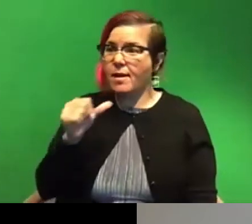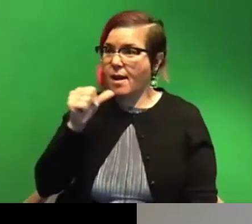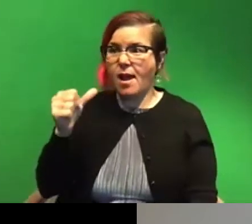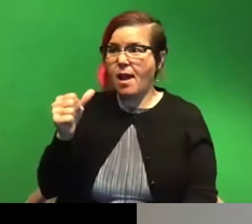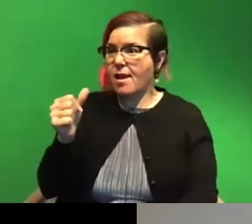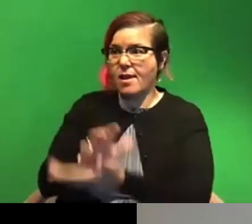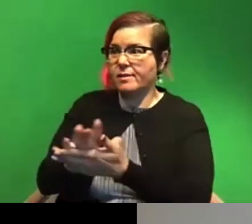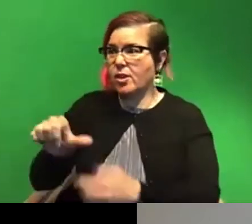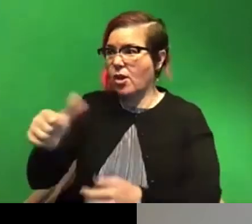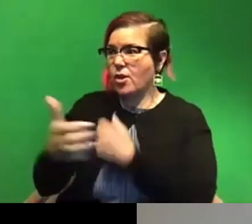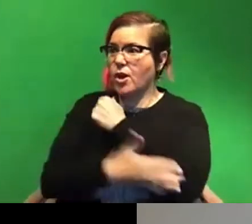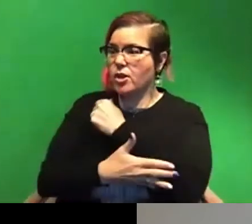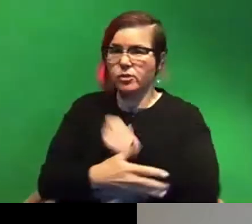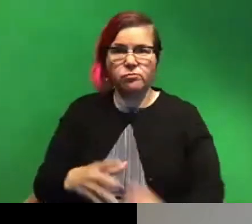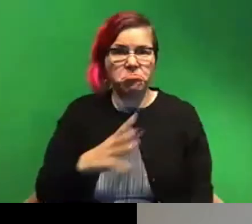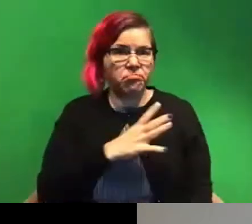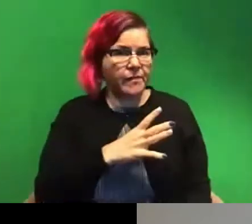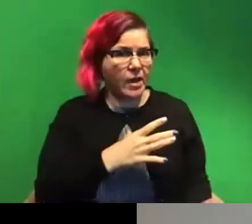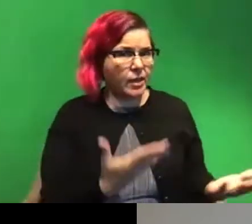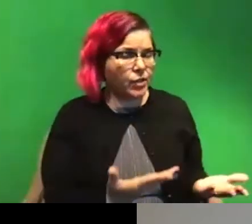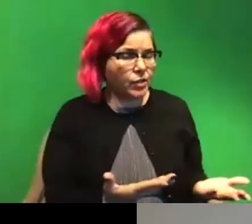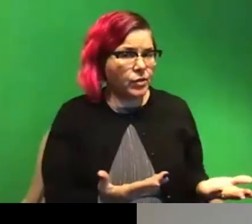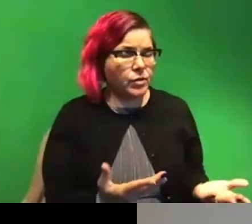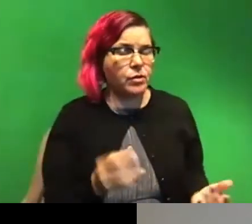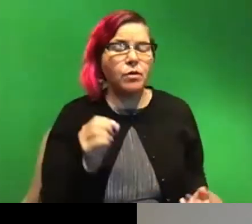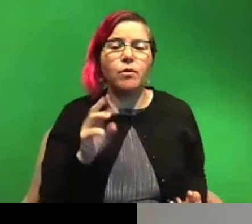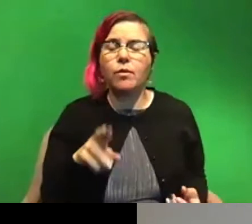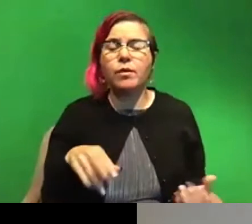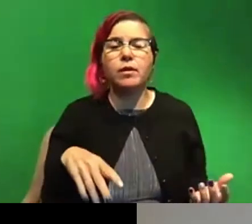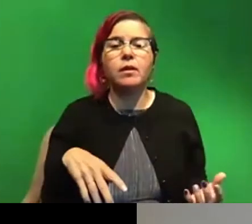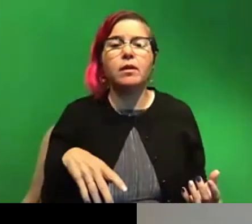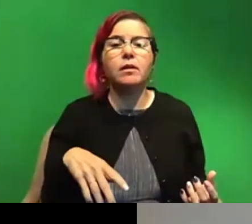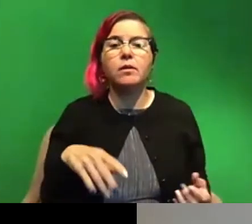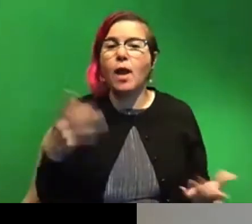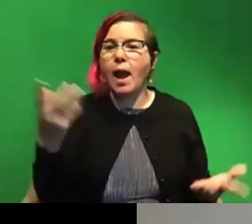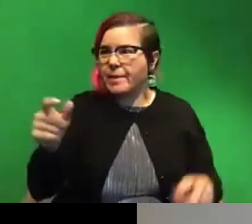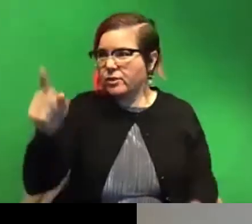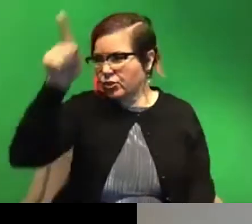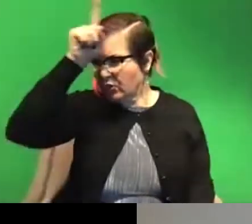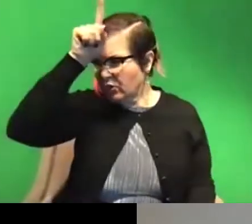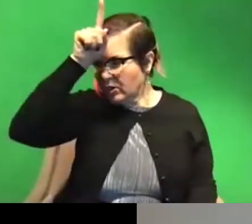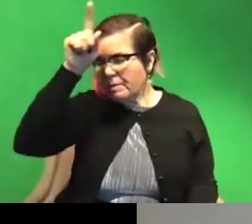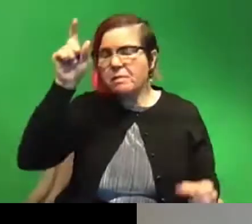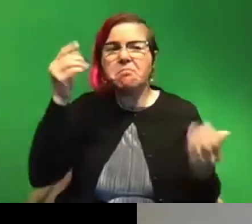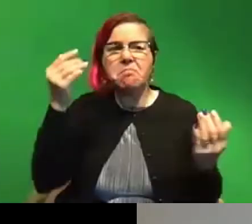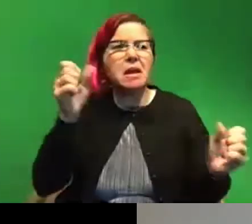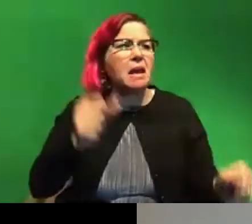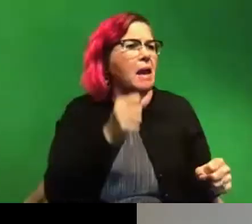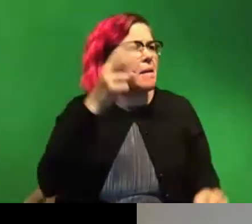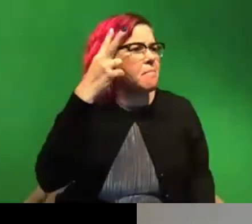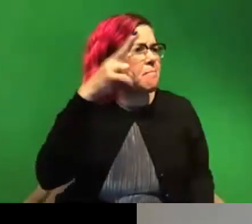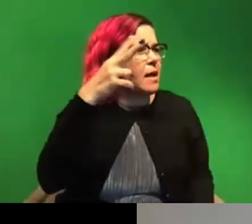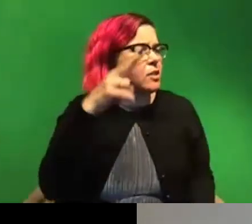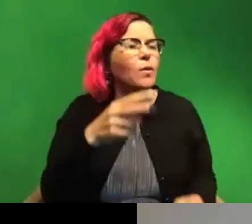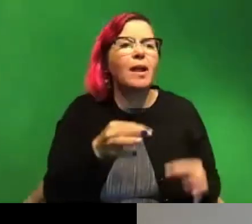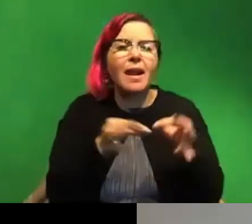another country could be perfectly fine here, or, what wouldn't be done in Germany could be done in Mexico, and like just totally different language